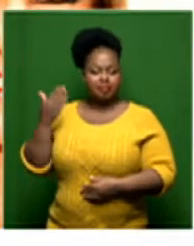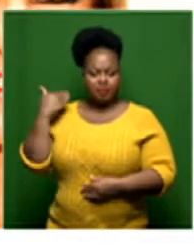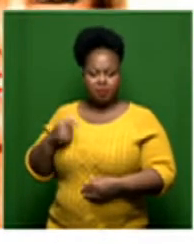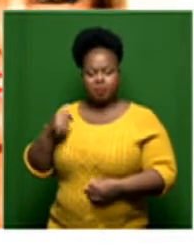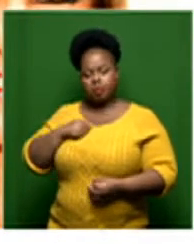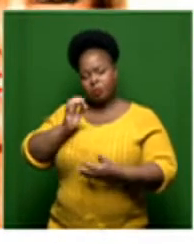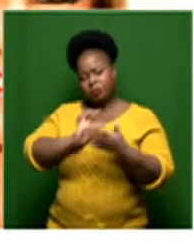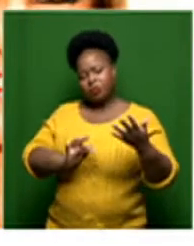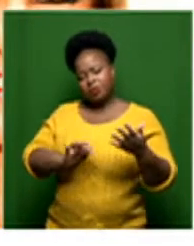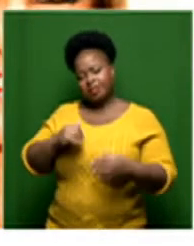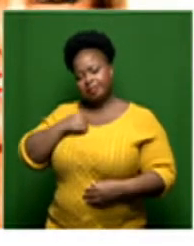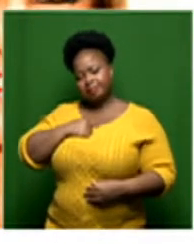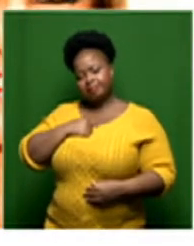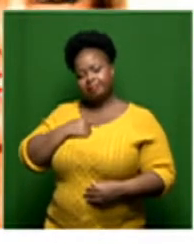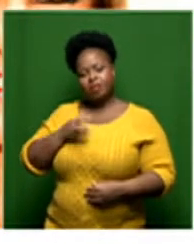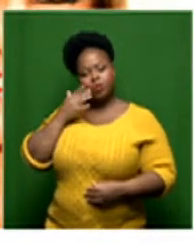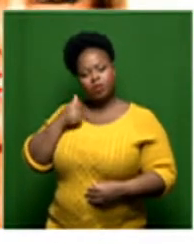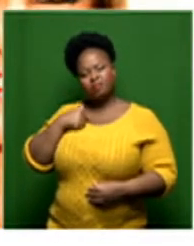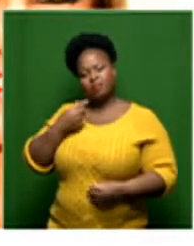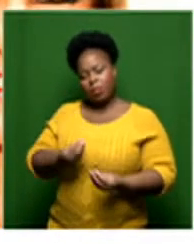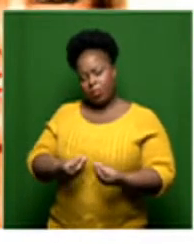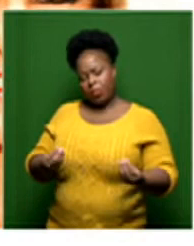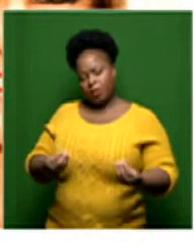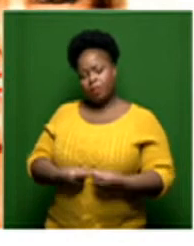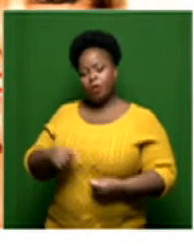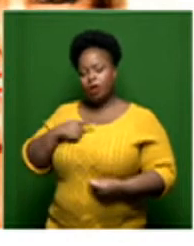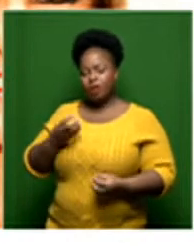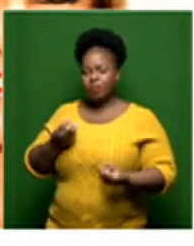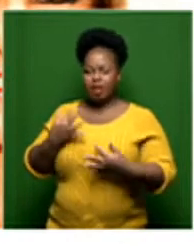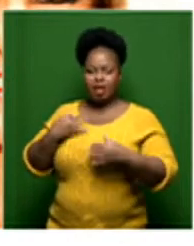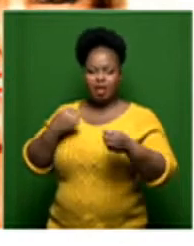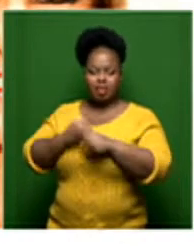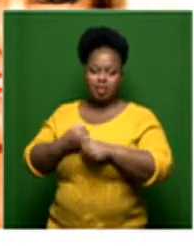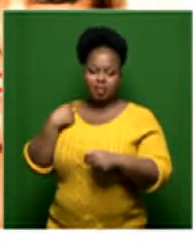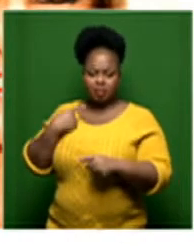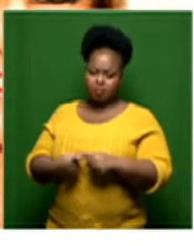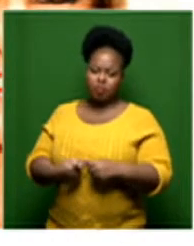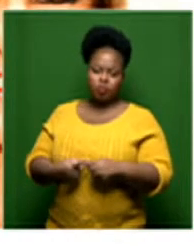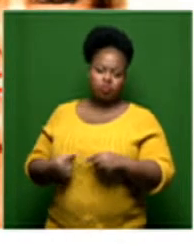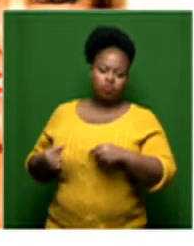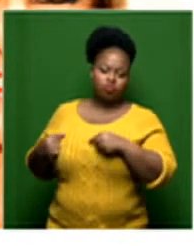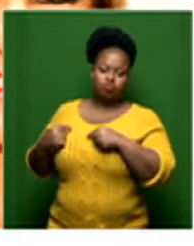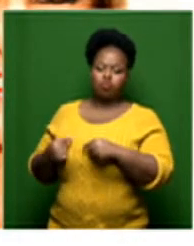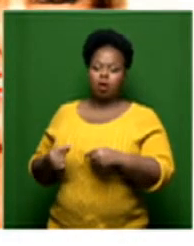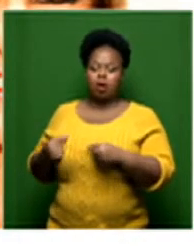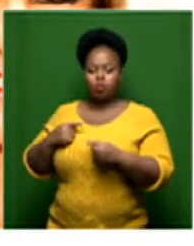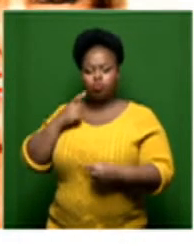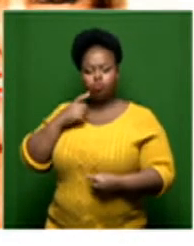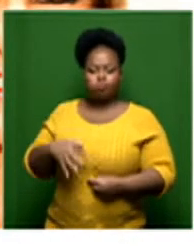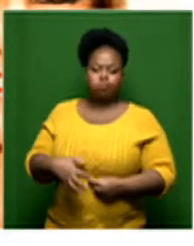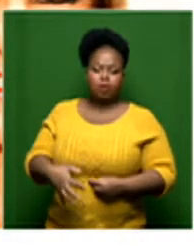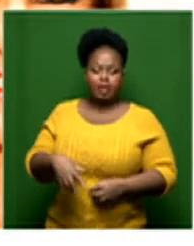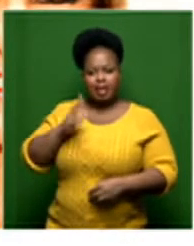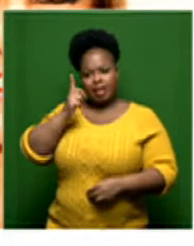own story in having my children, which took many years, we struggled with it and then eventually